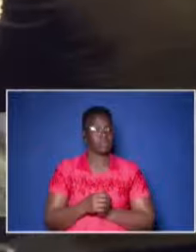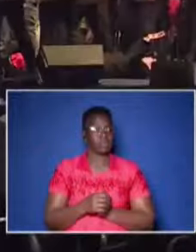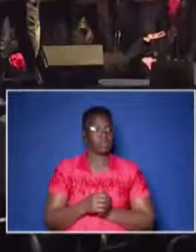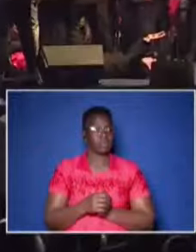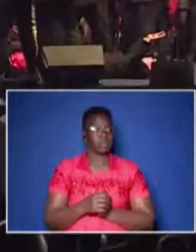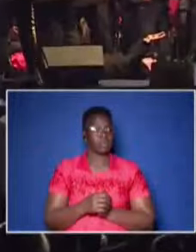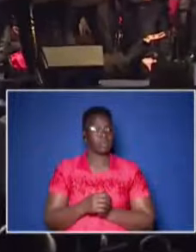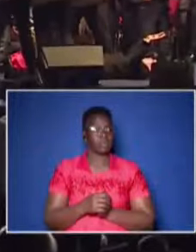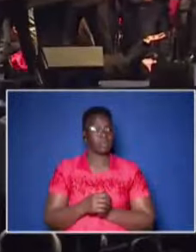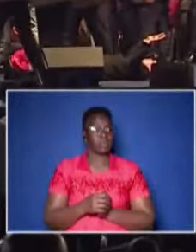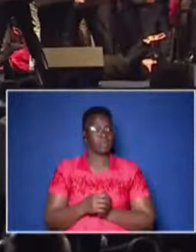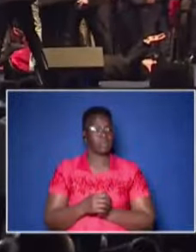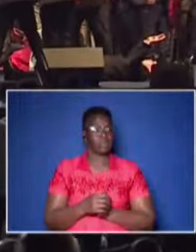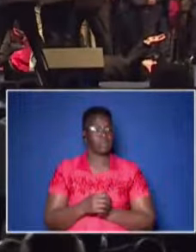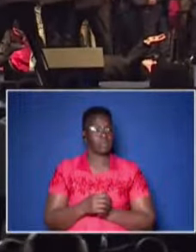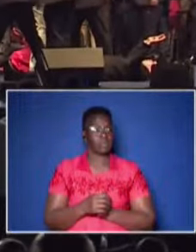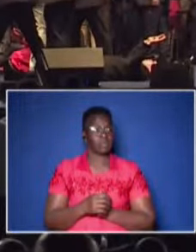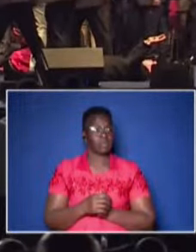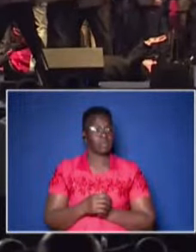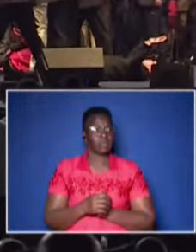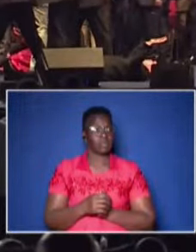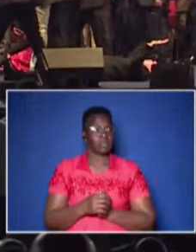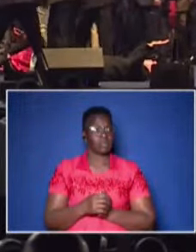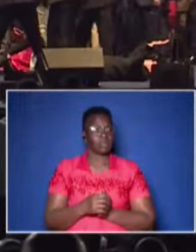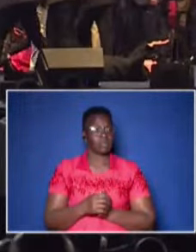people bless this